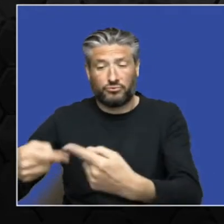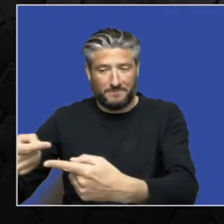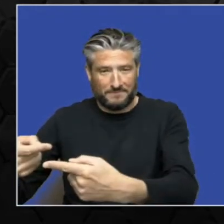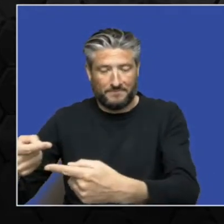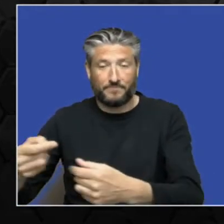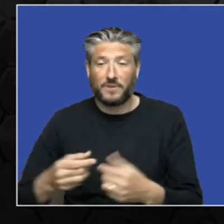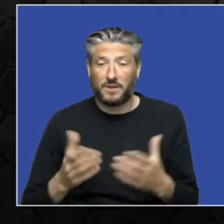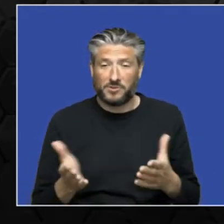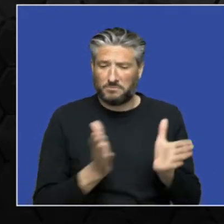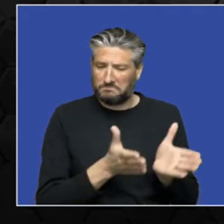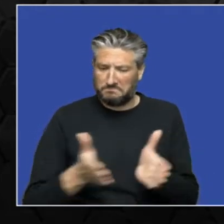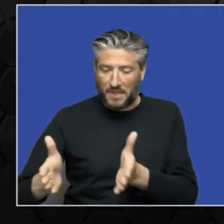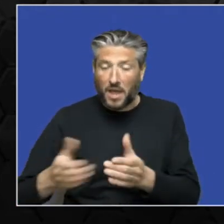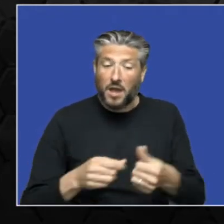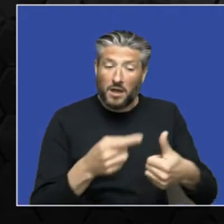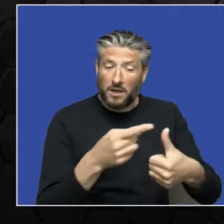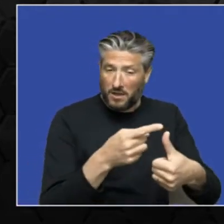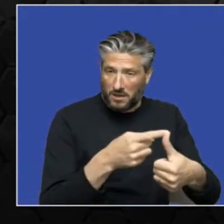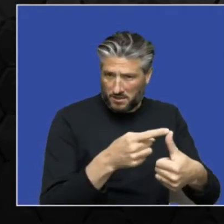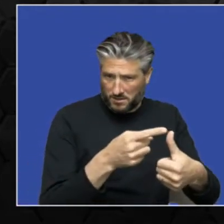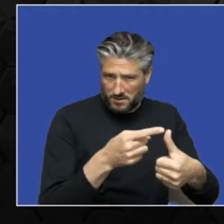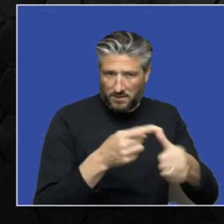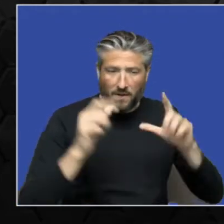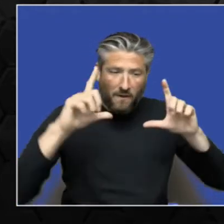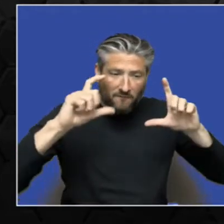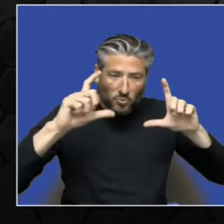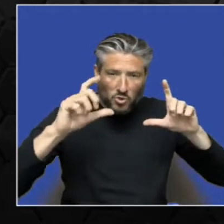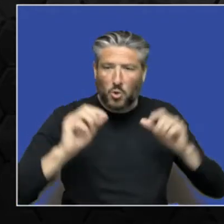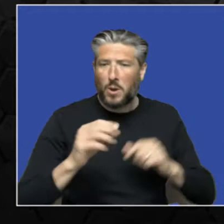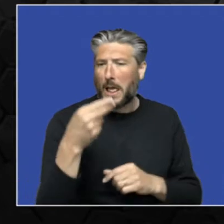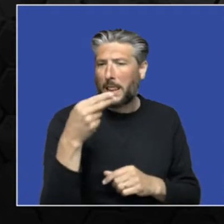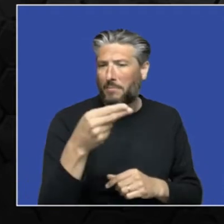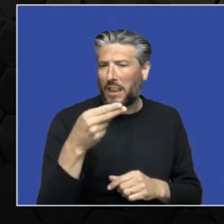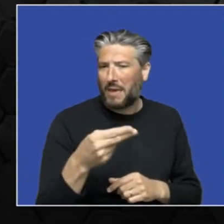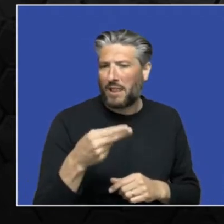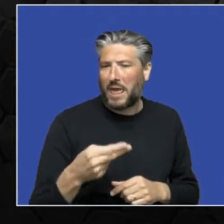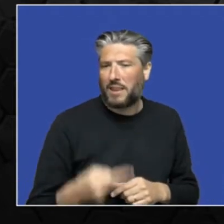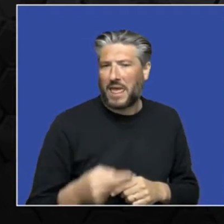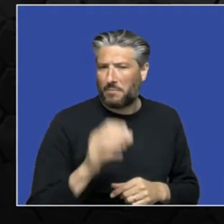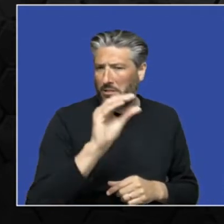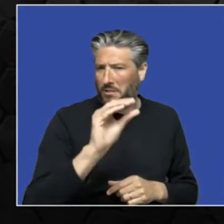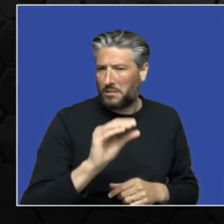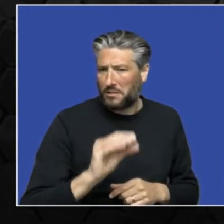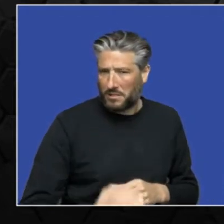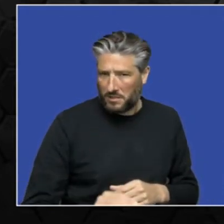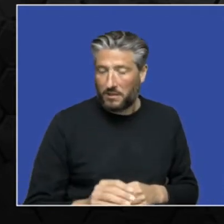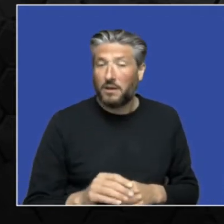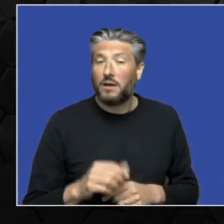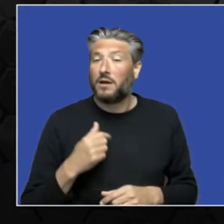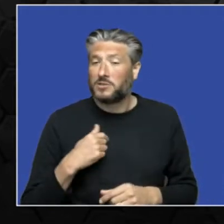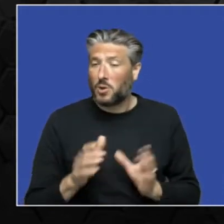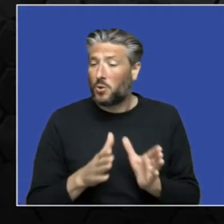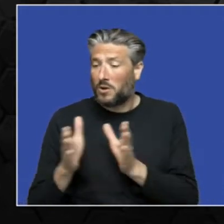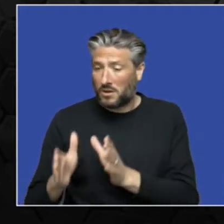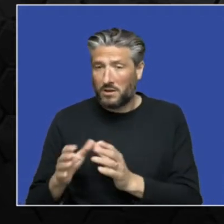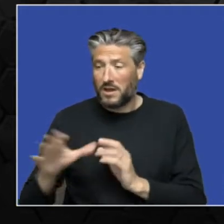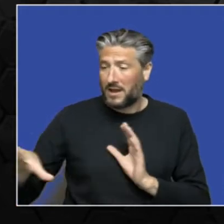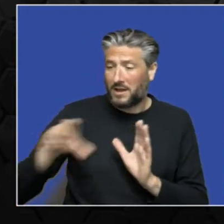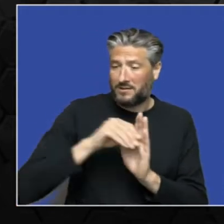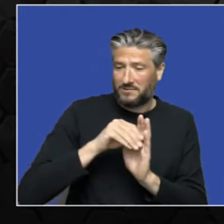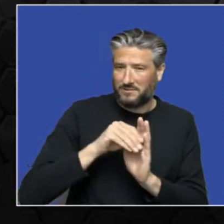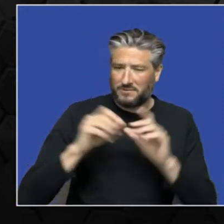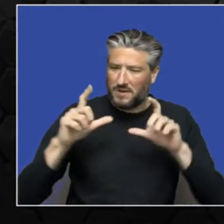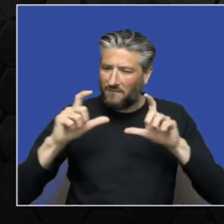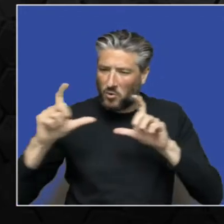labeling some images. Here on the right-hand side, I can import images. Because I've already taken some, I